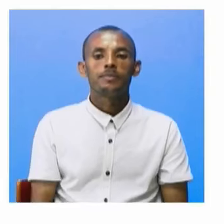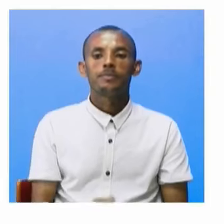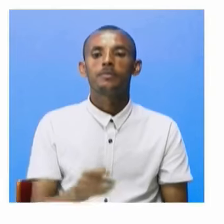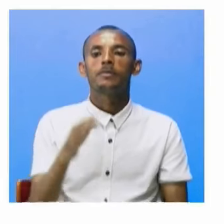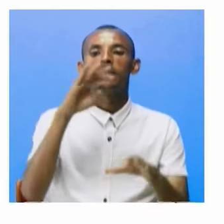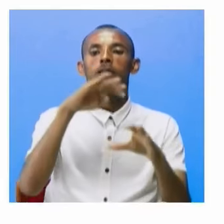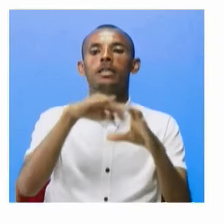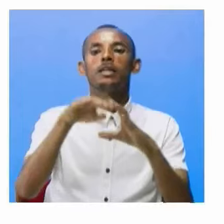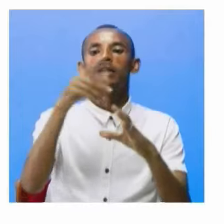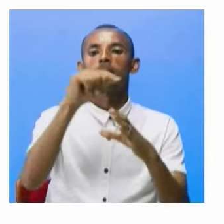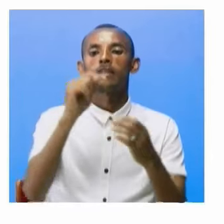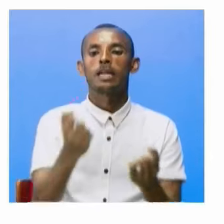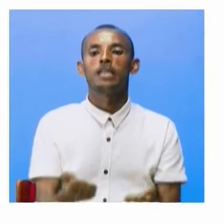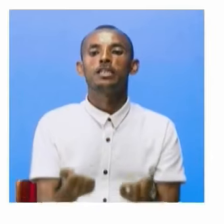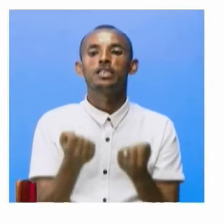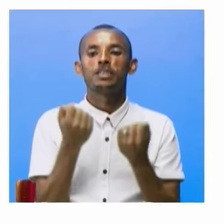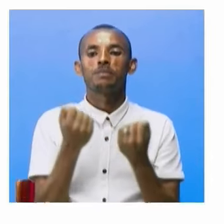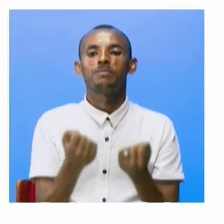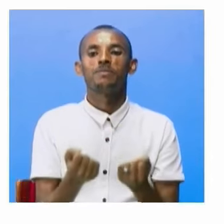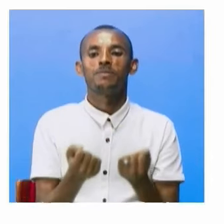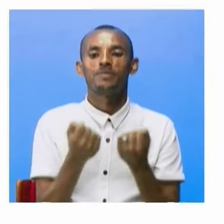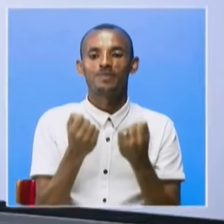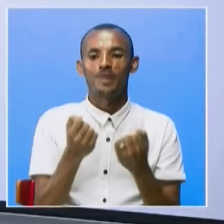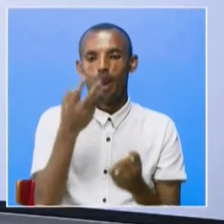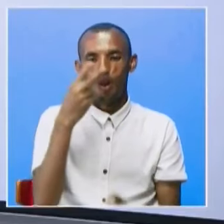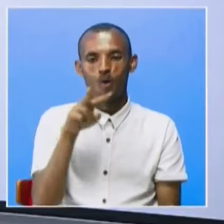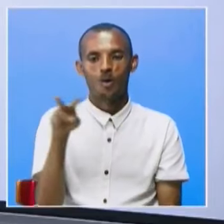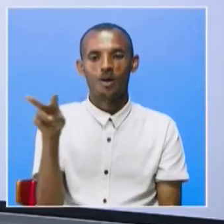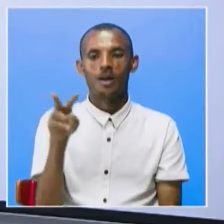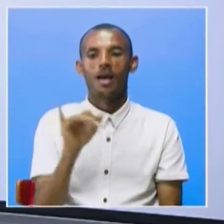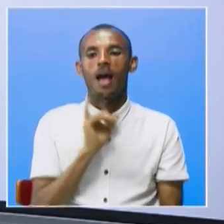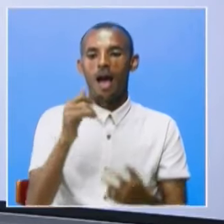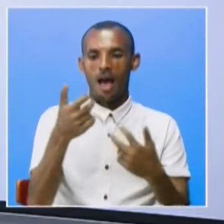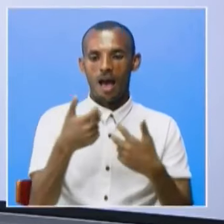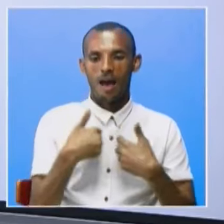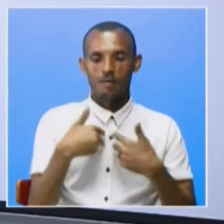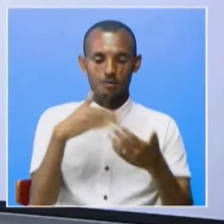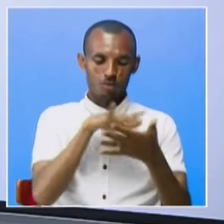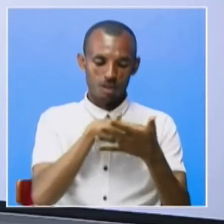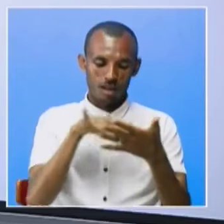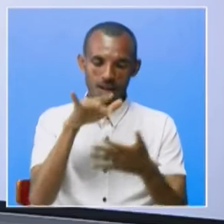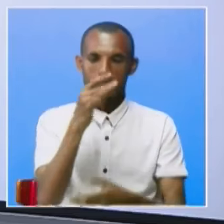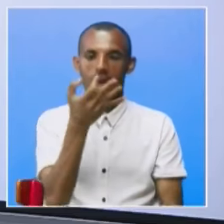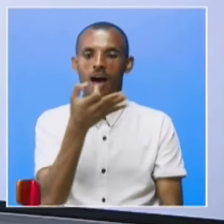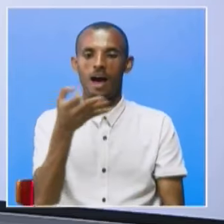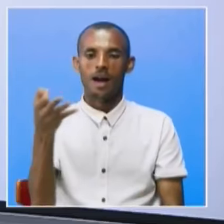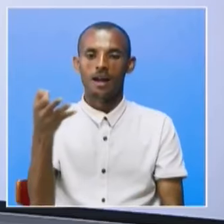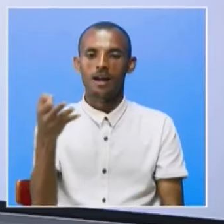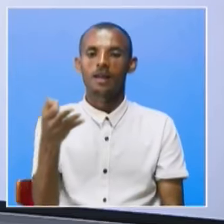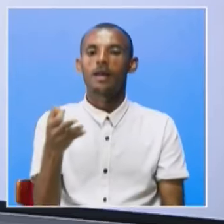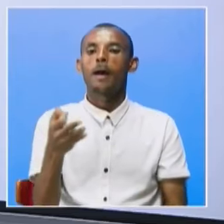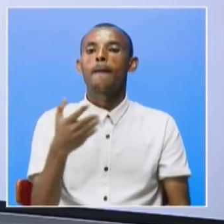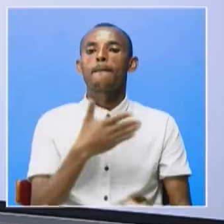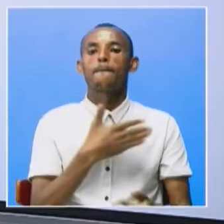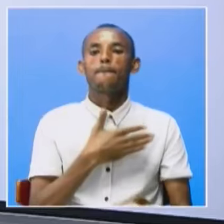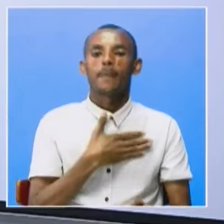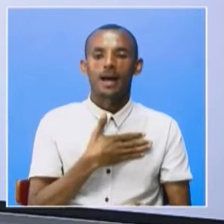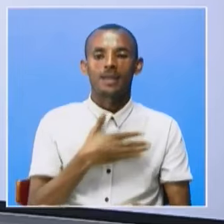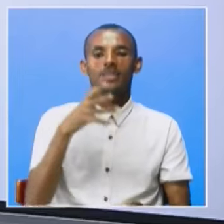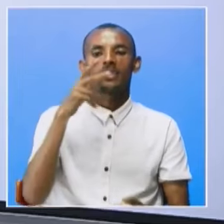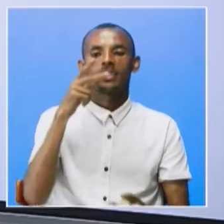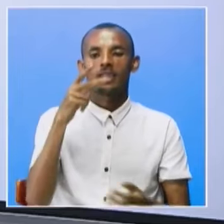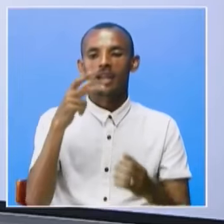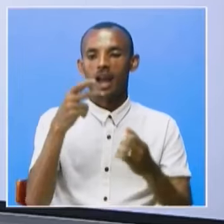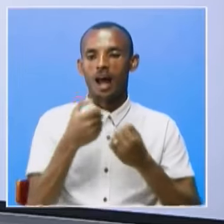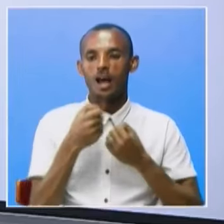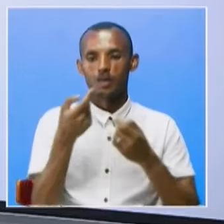In the gym. Look, I have to study hard. My sister has to practice in the